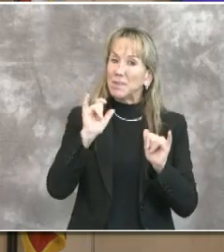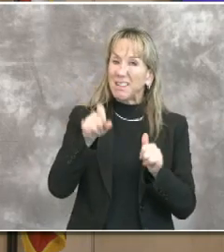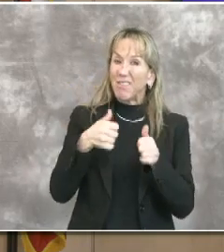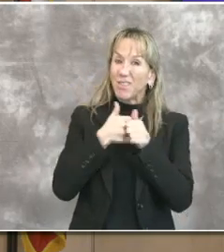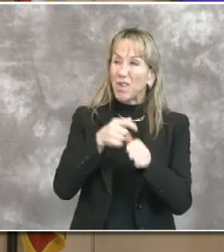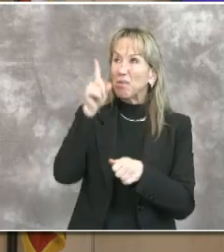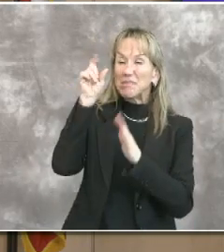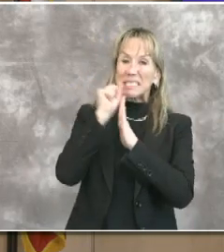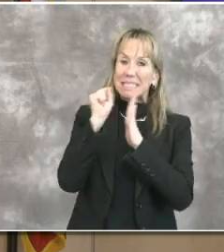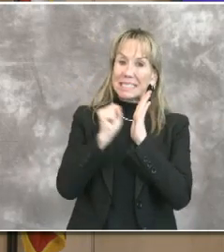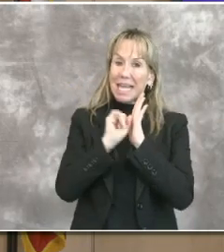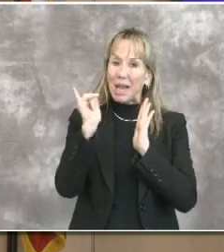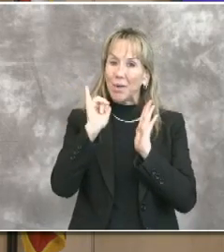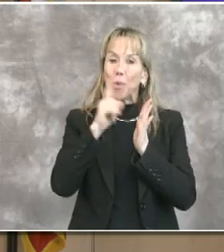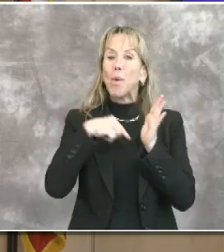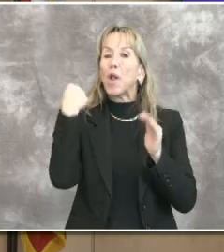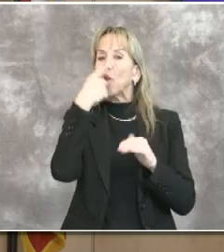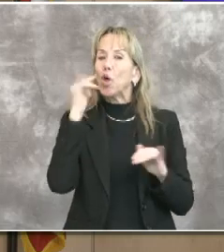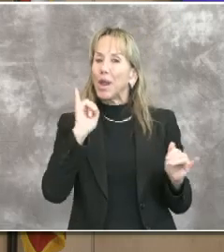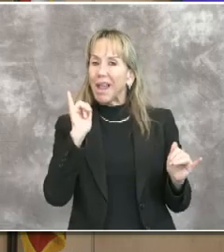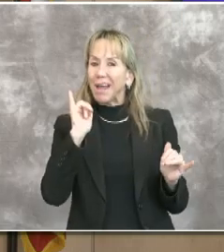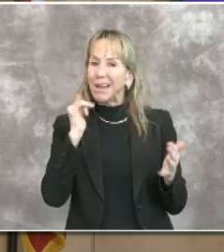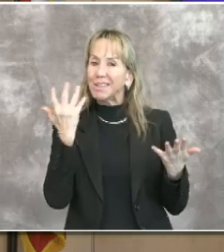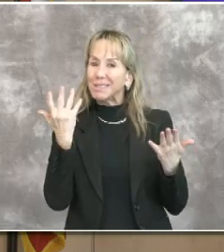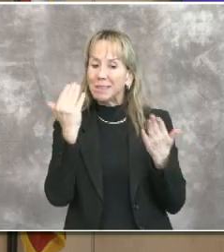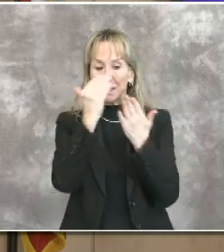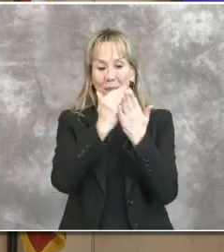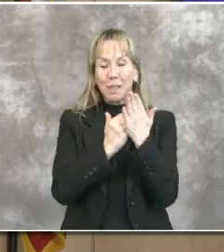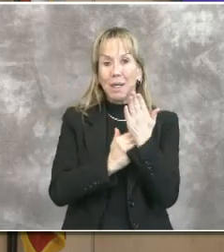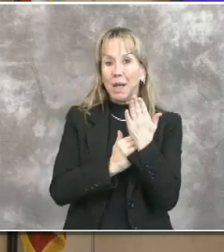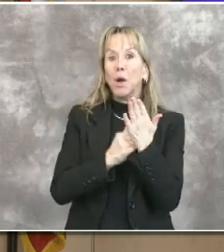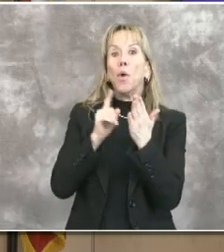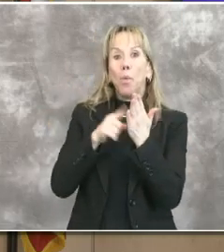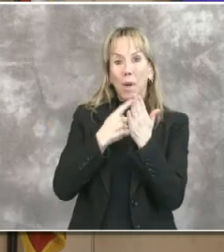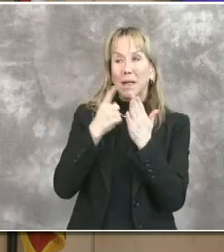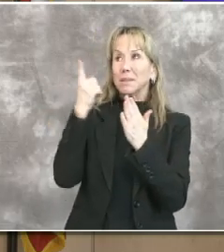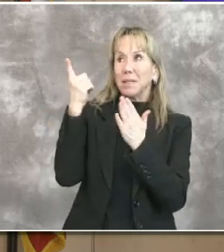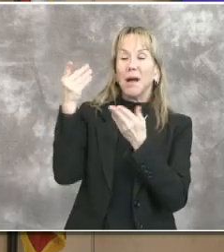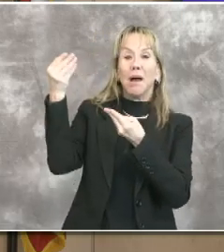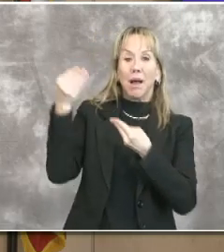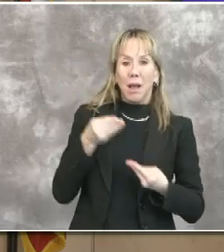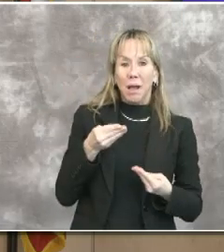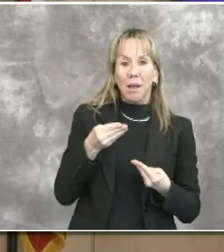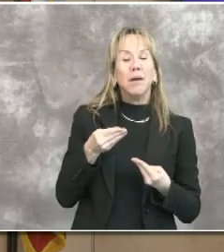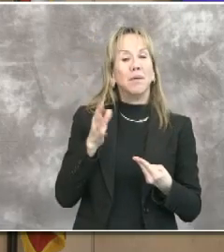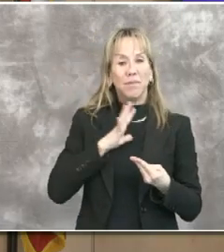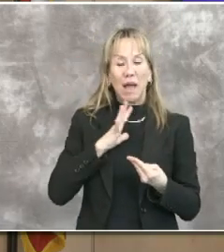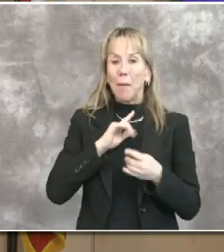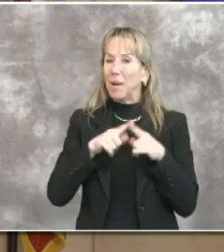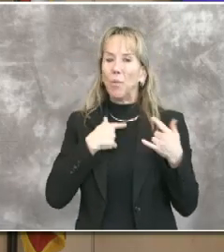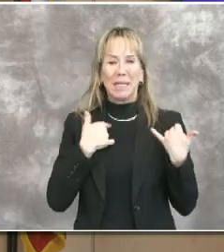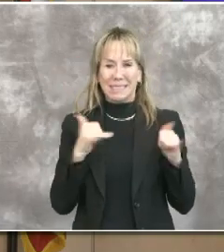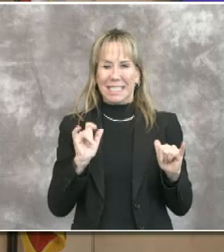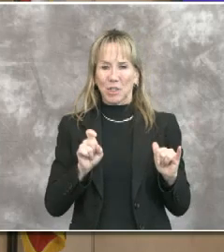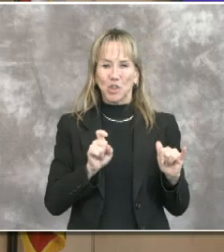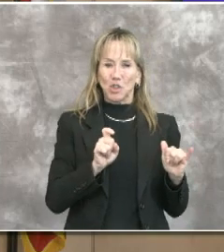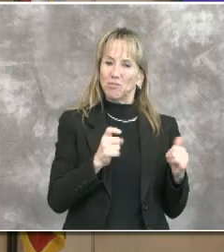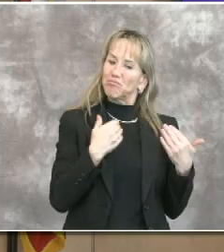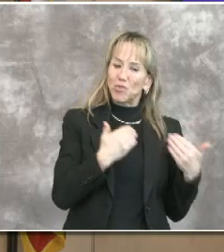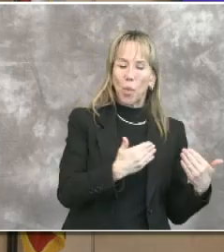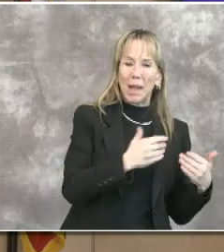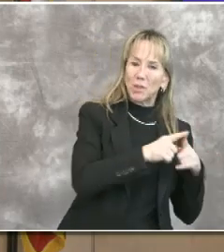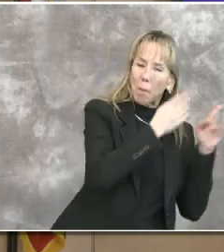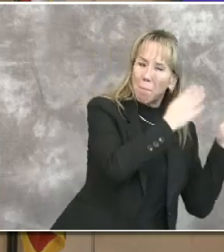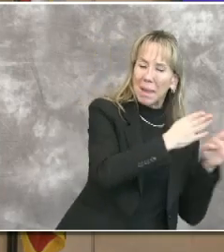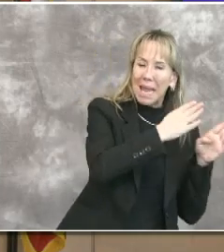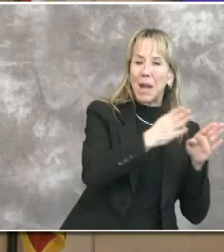additional guidance on what it could look like. But while we wait for that guidance, we should plan as a region for what that loosening would look like.